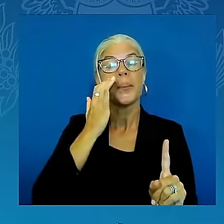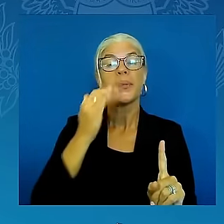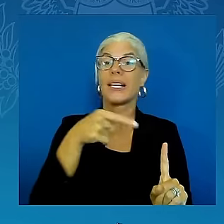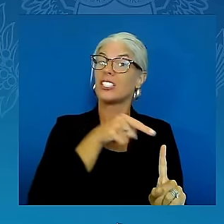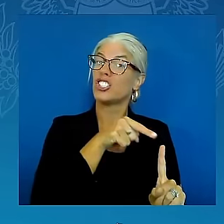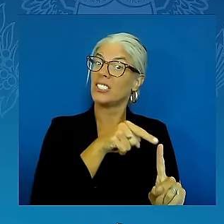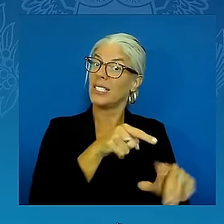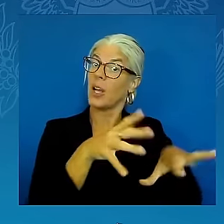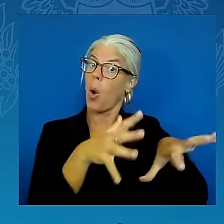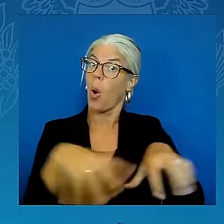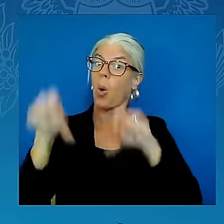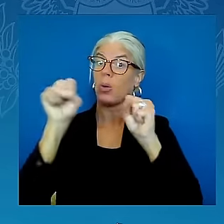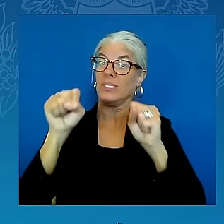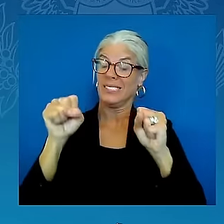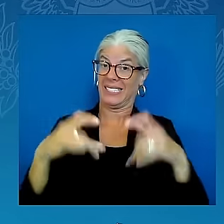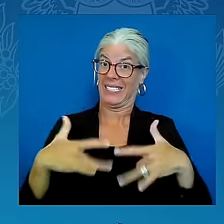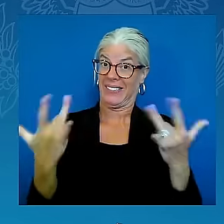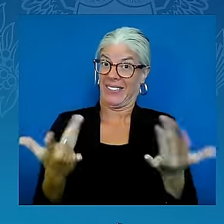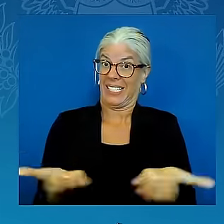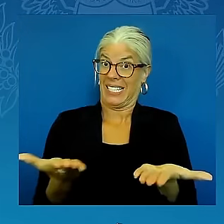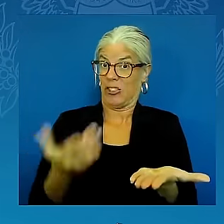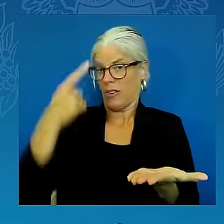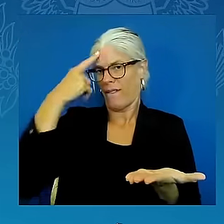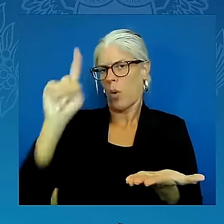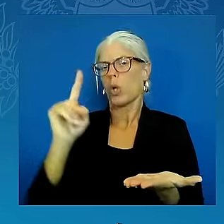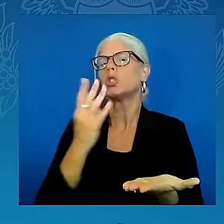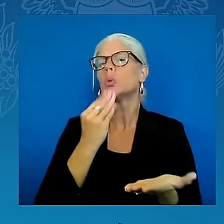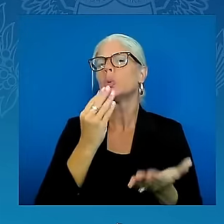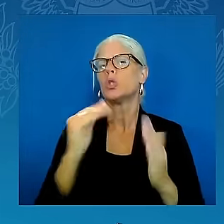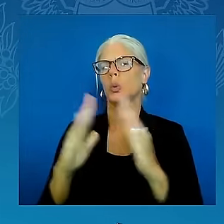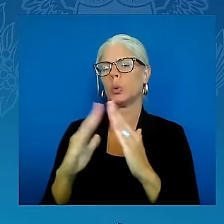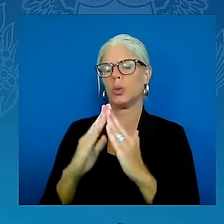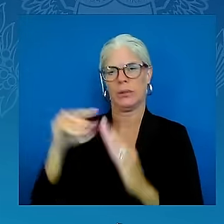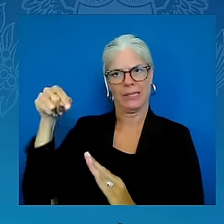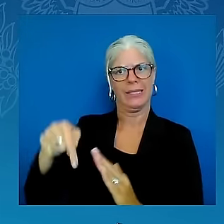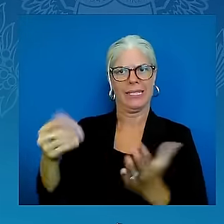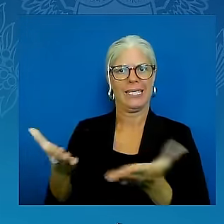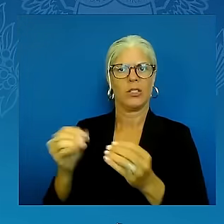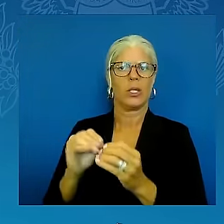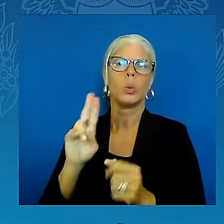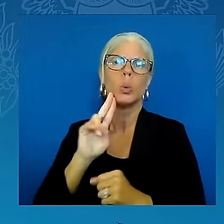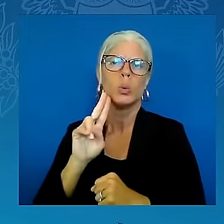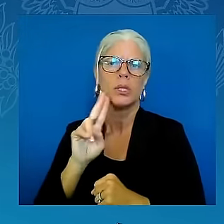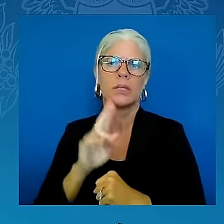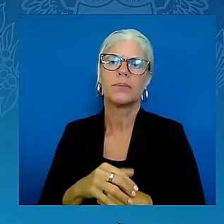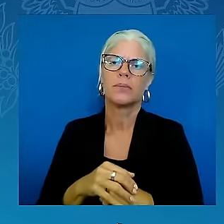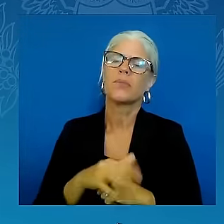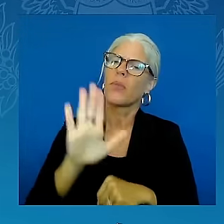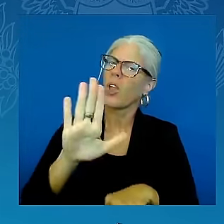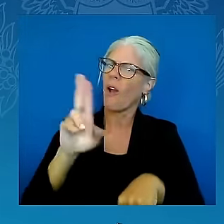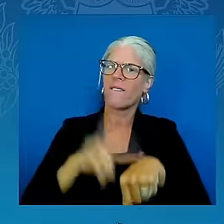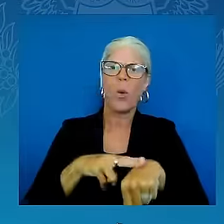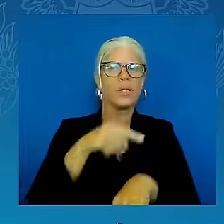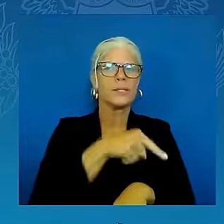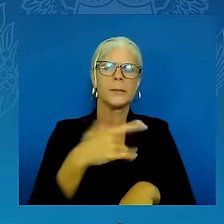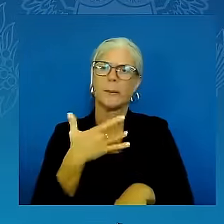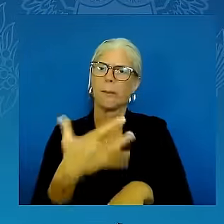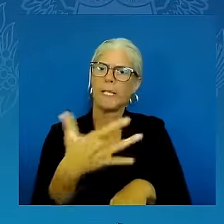for everybody, knowing that the vast majority of us have so much more in common than what separates